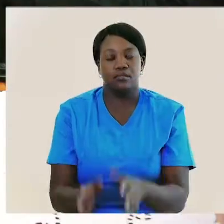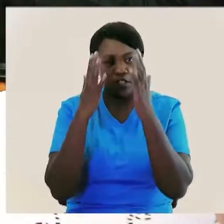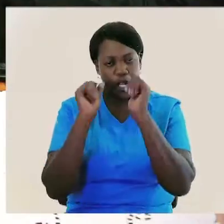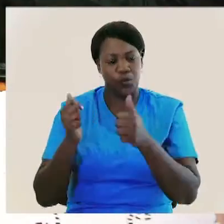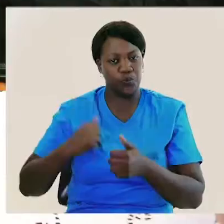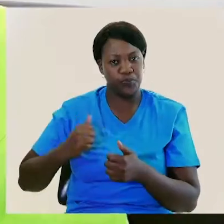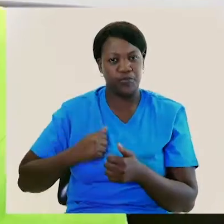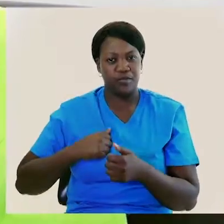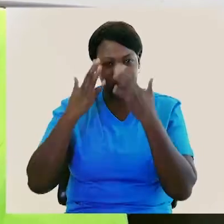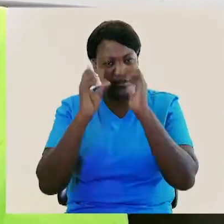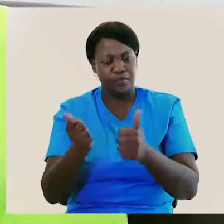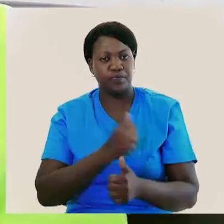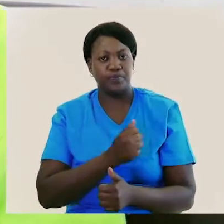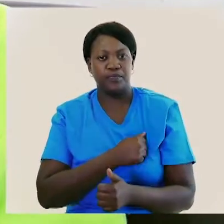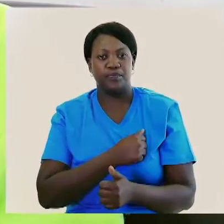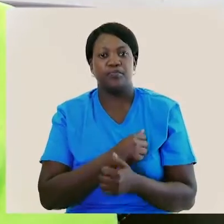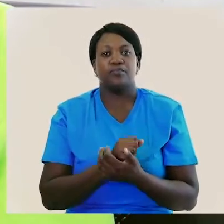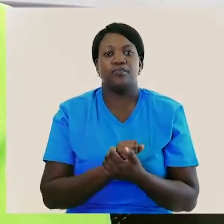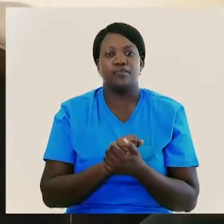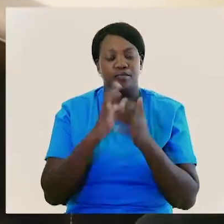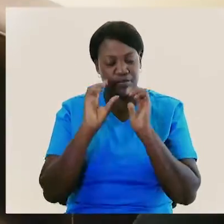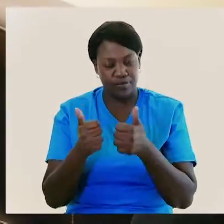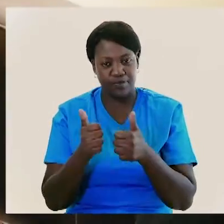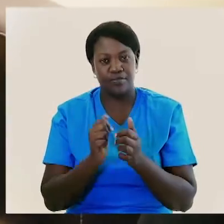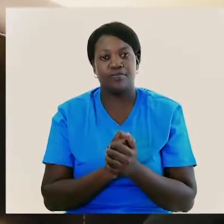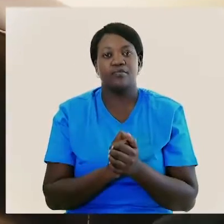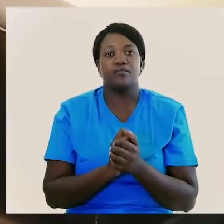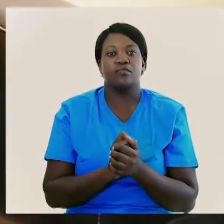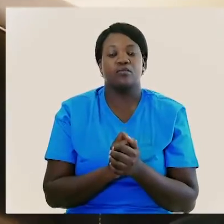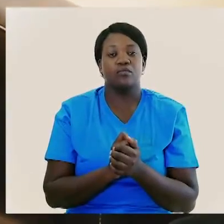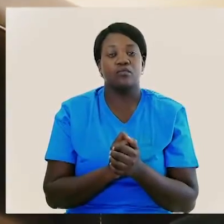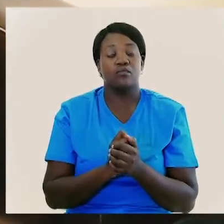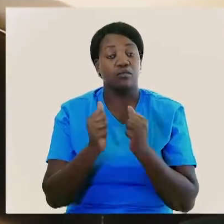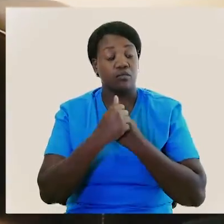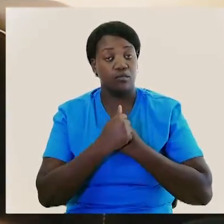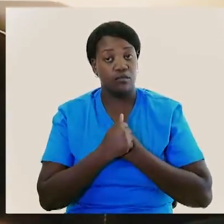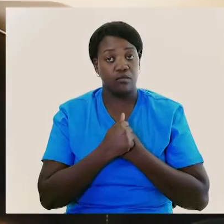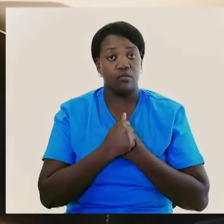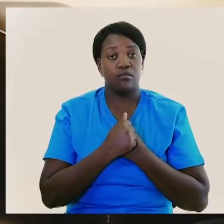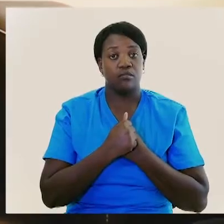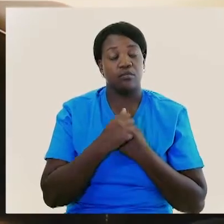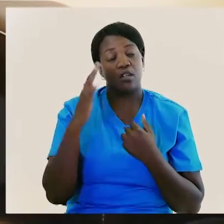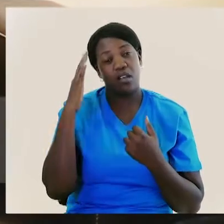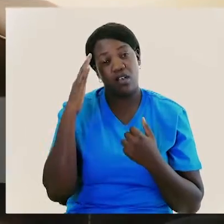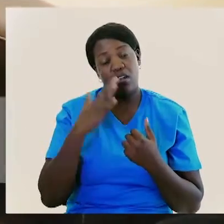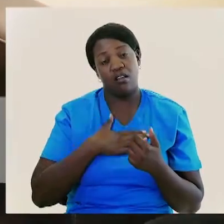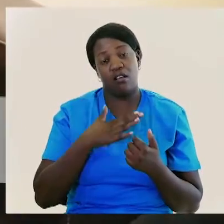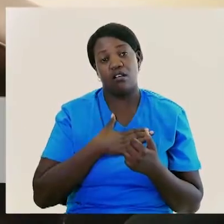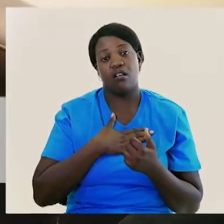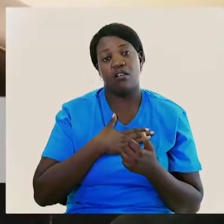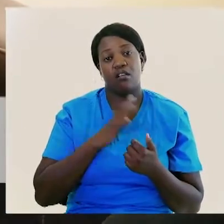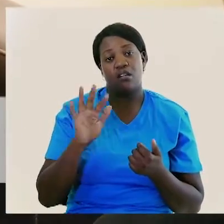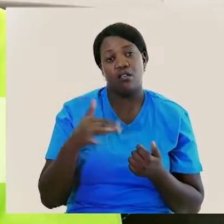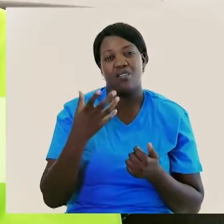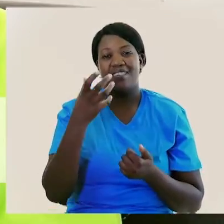Hi, Mom. Hi, Dad. Good day. Mom and Dad, I want